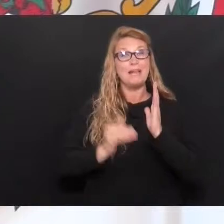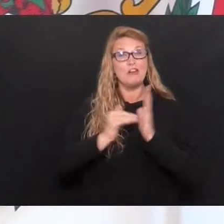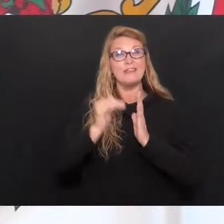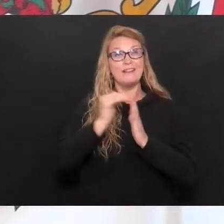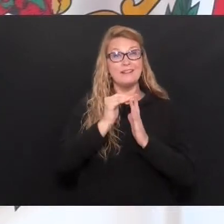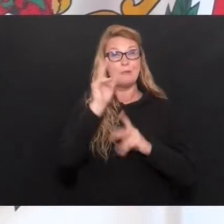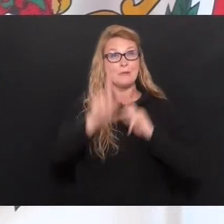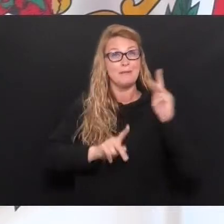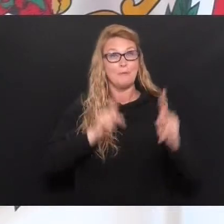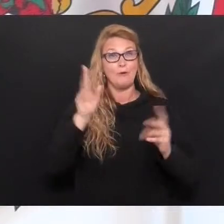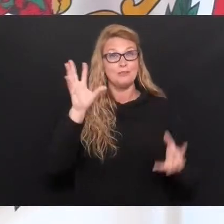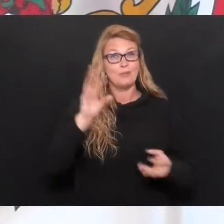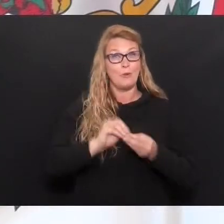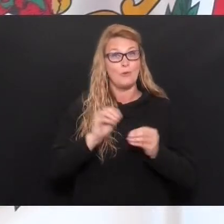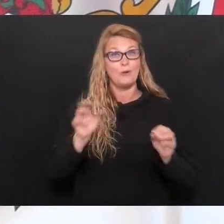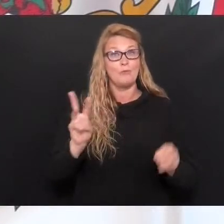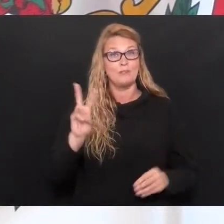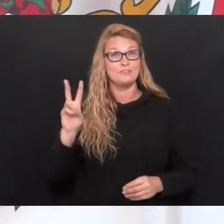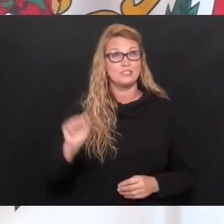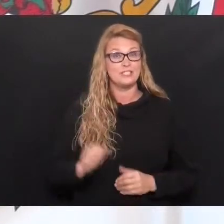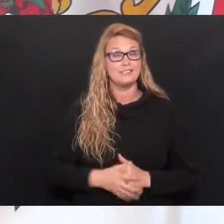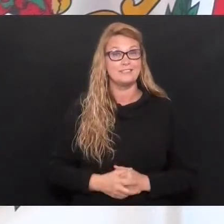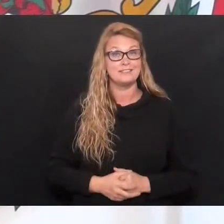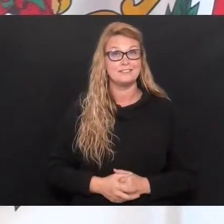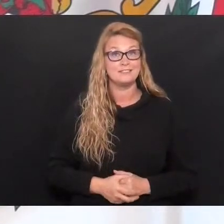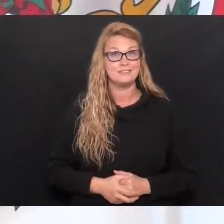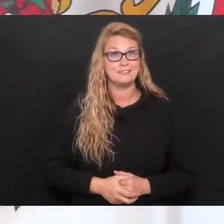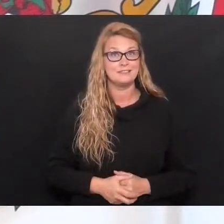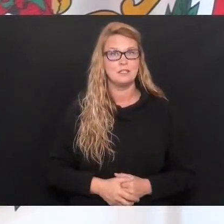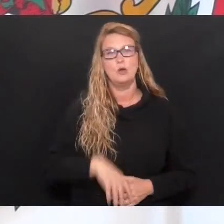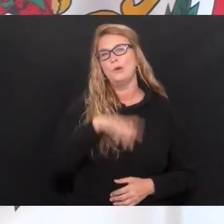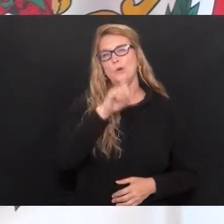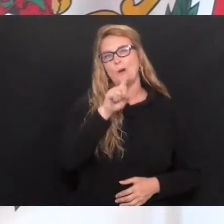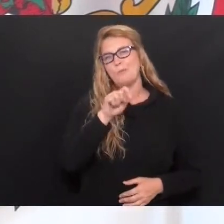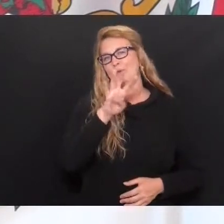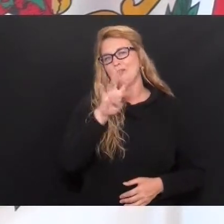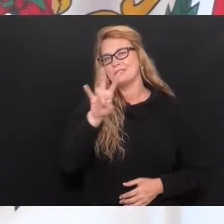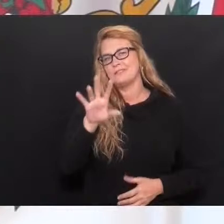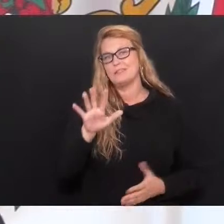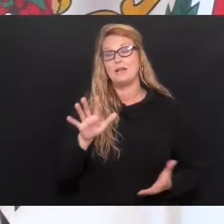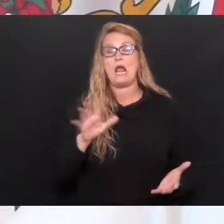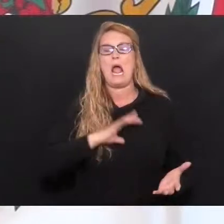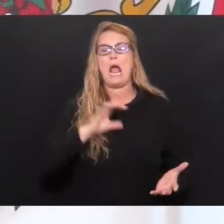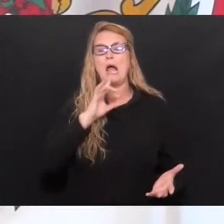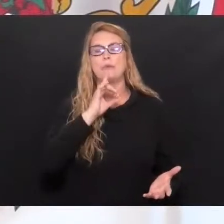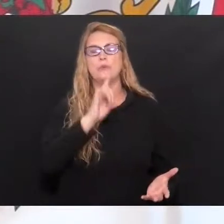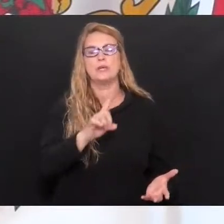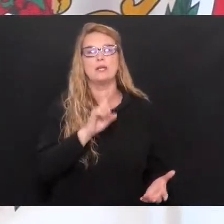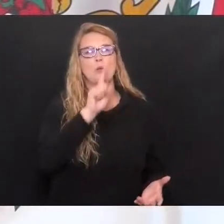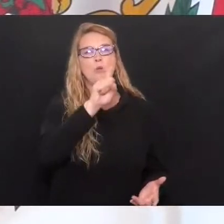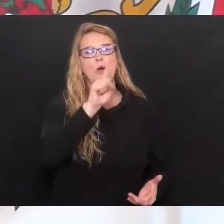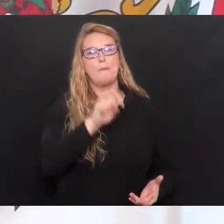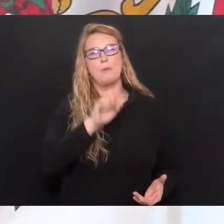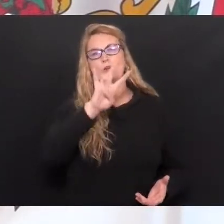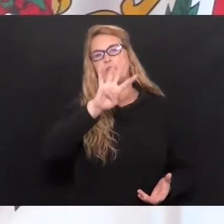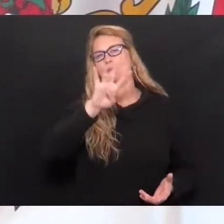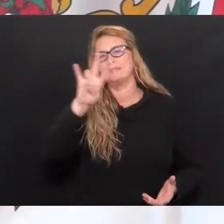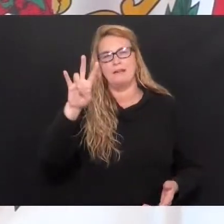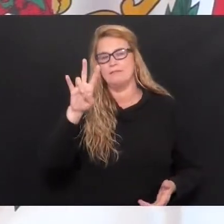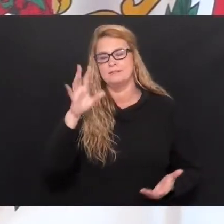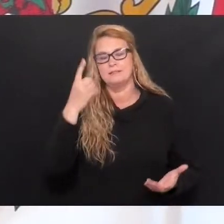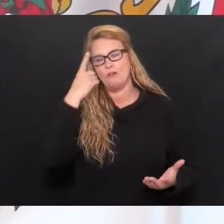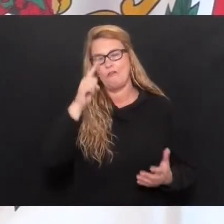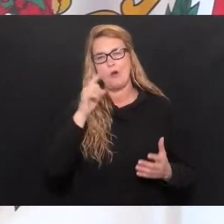1,500,000 total people in West Virginia, and it's 1.47. In fact, I'll just go with the 1.47 just